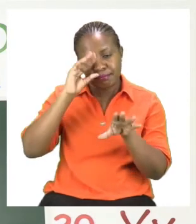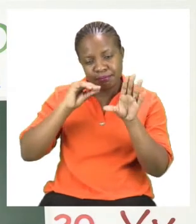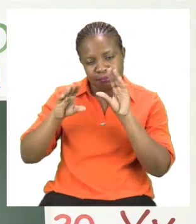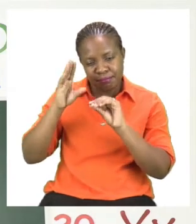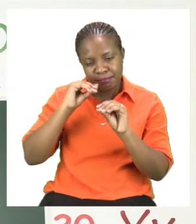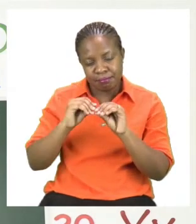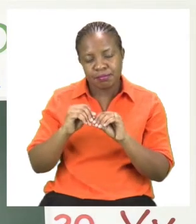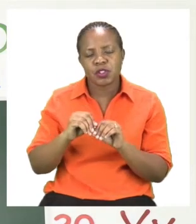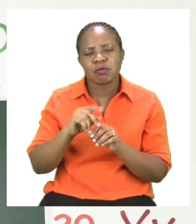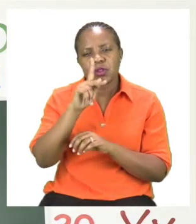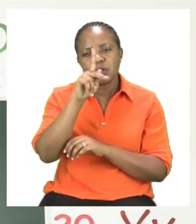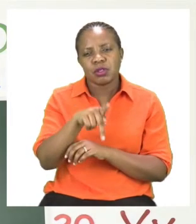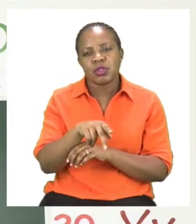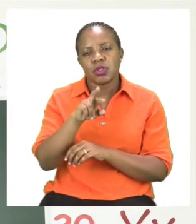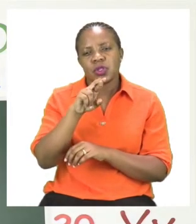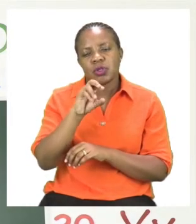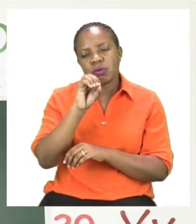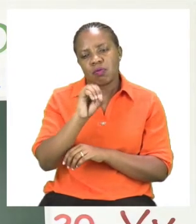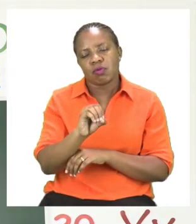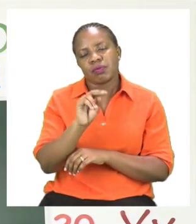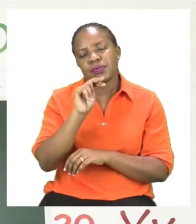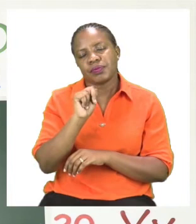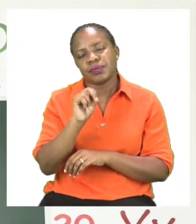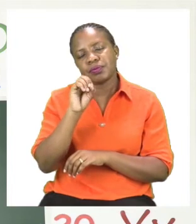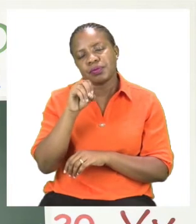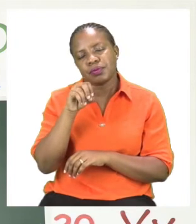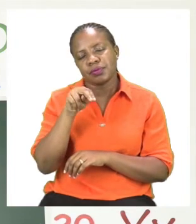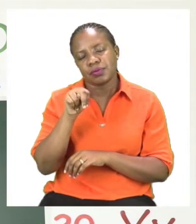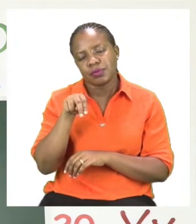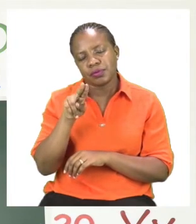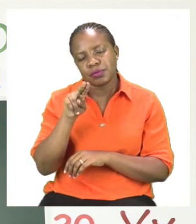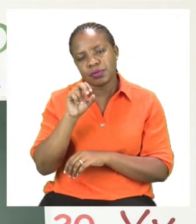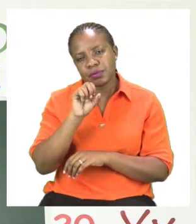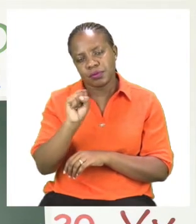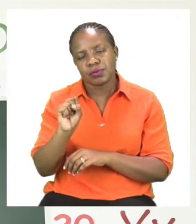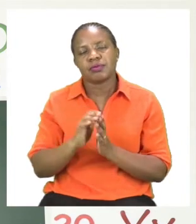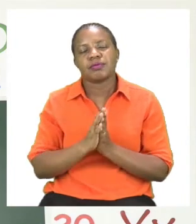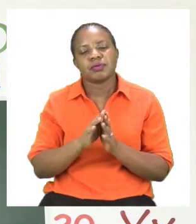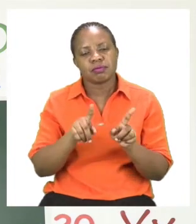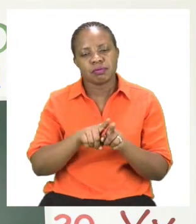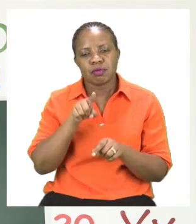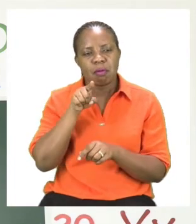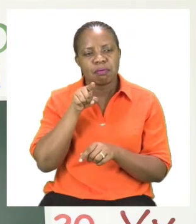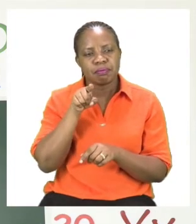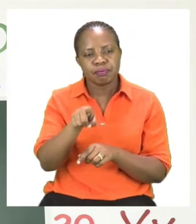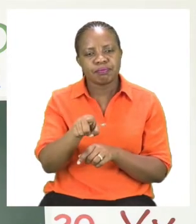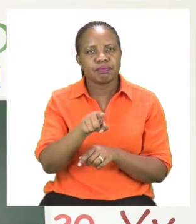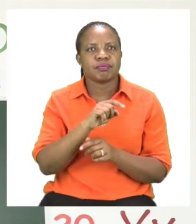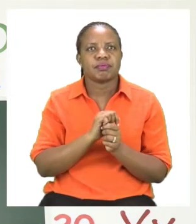the thing or the person that we were referring to. So the first one that we already did was pointing